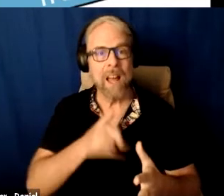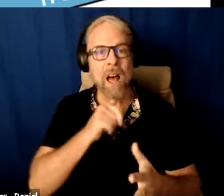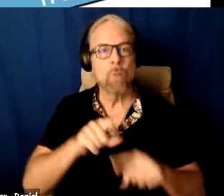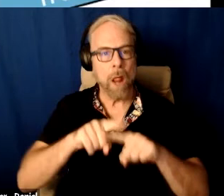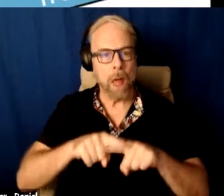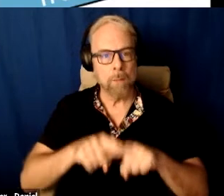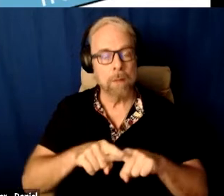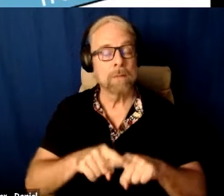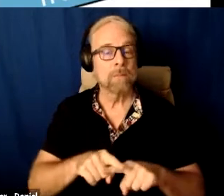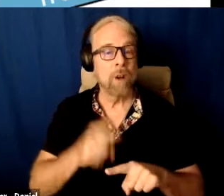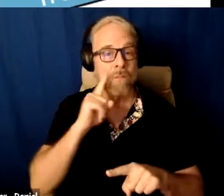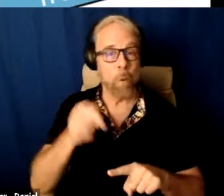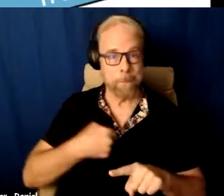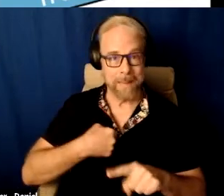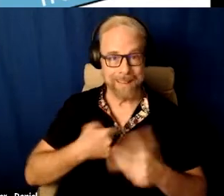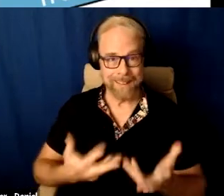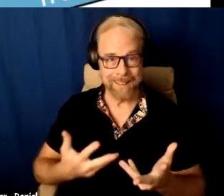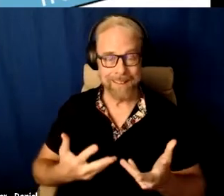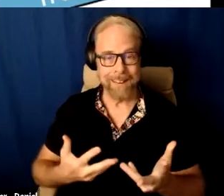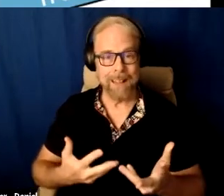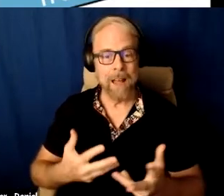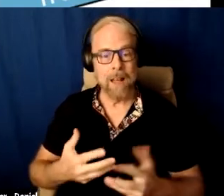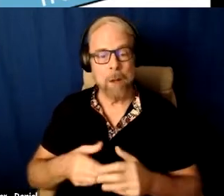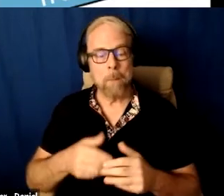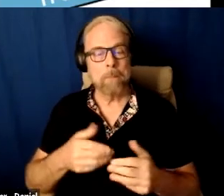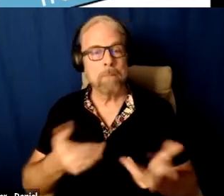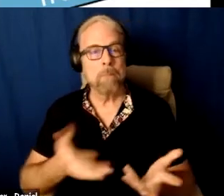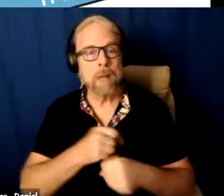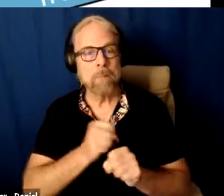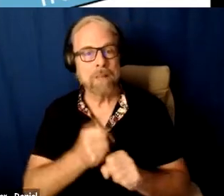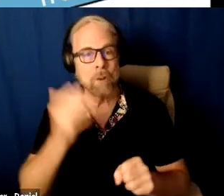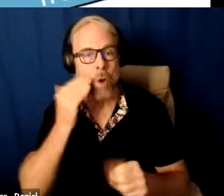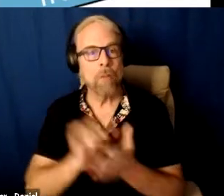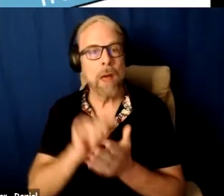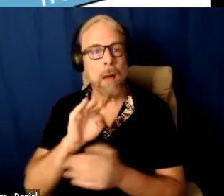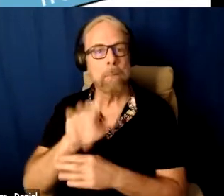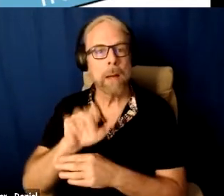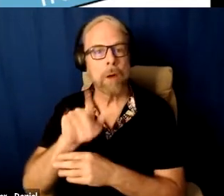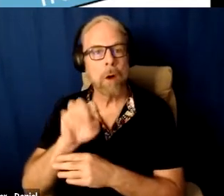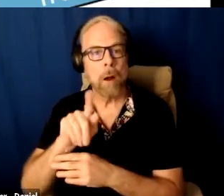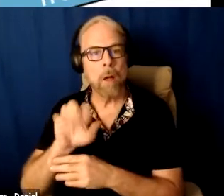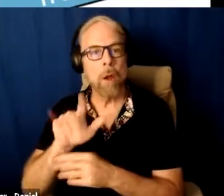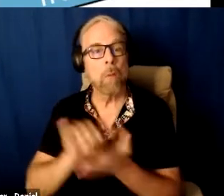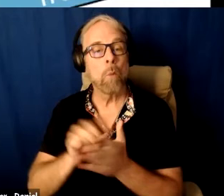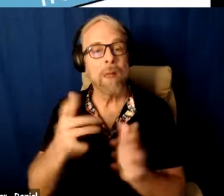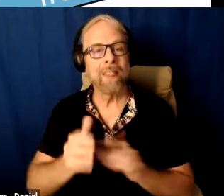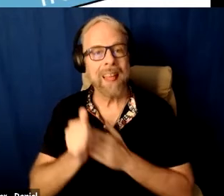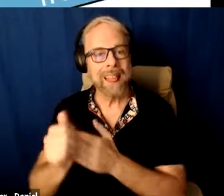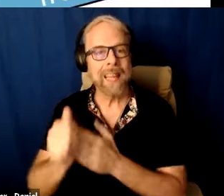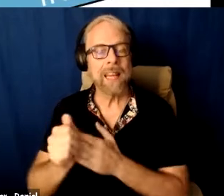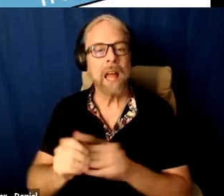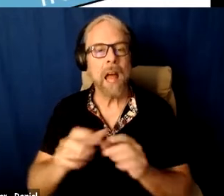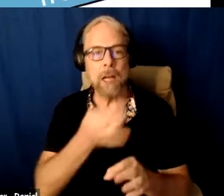to me, it's no wonder that Michael Ungar, who's one of the leading international experts on resilience, says